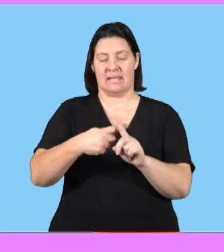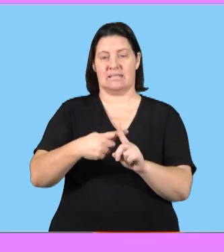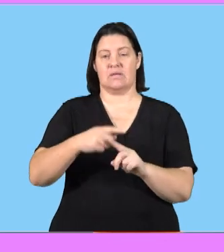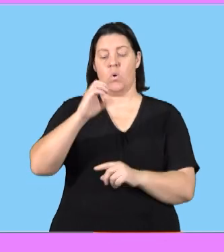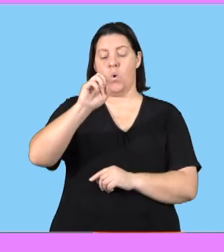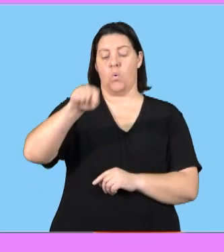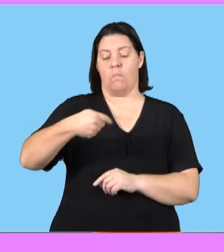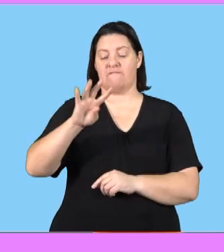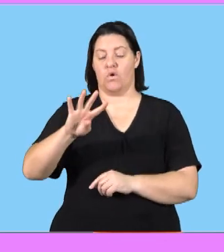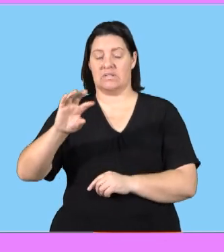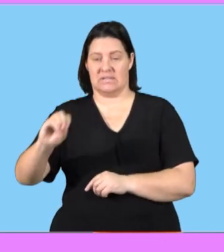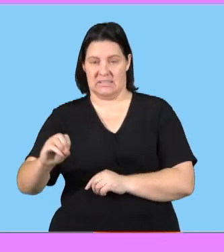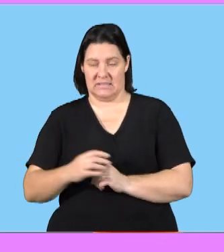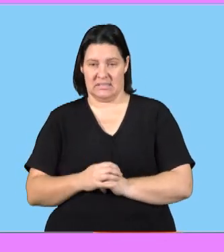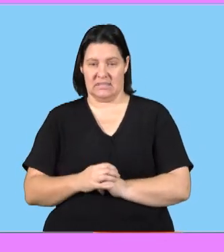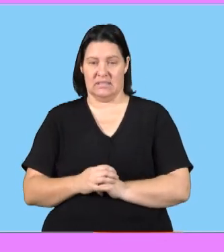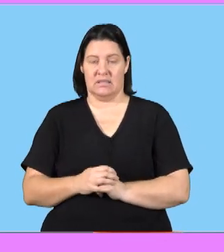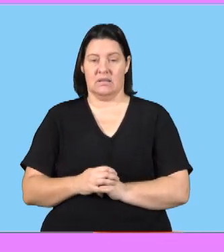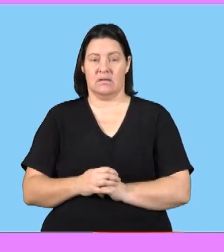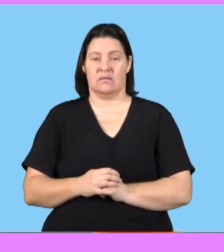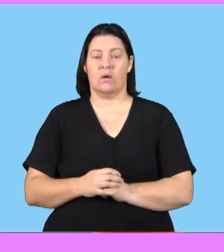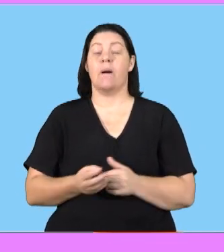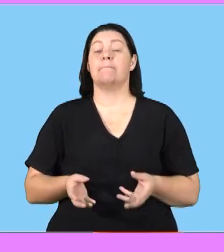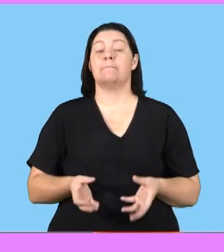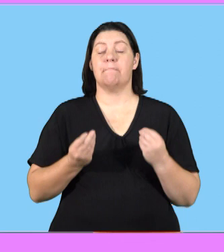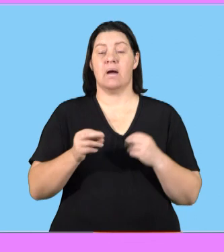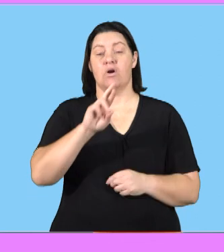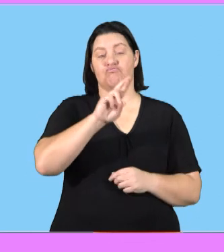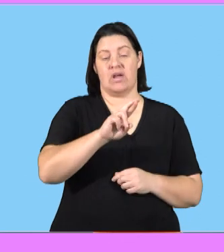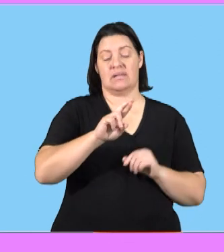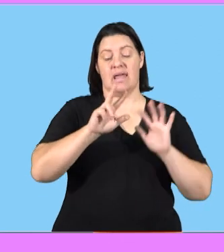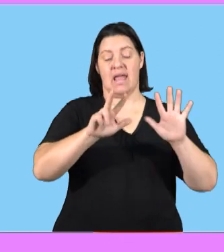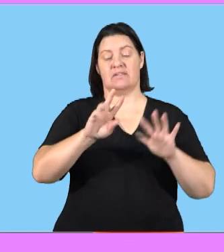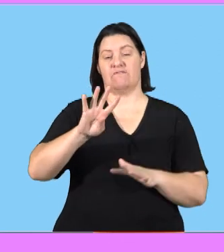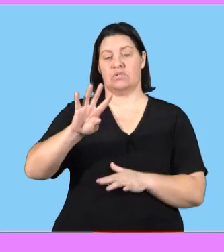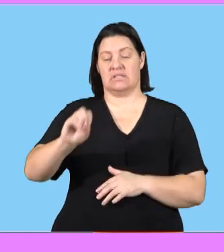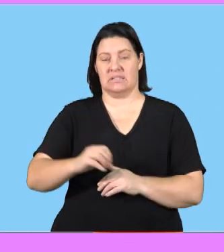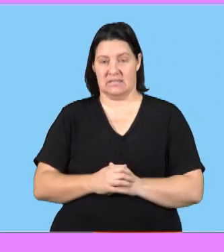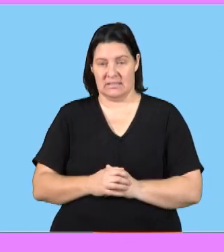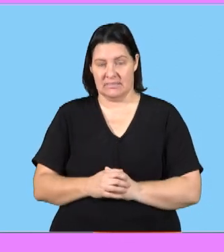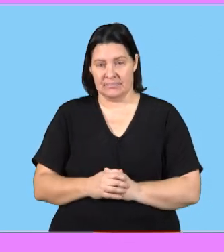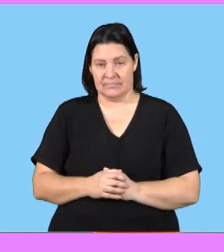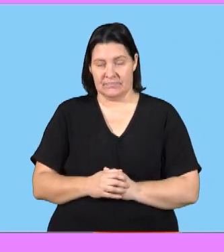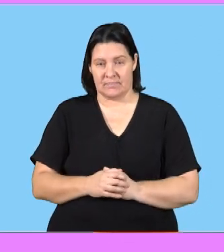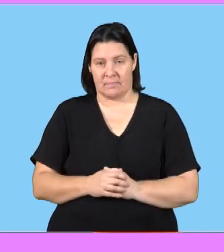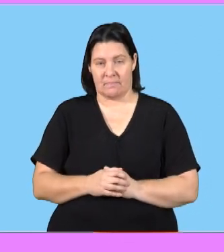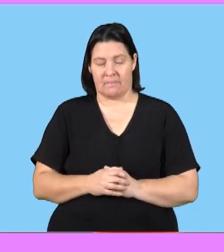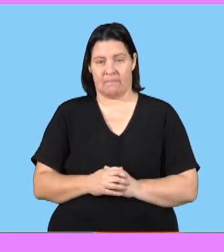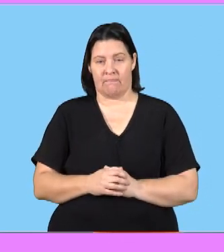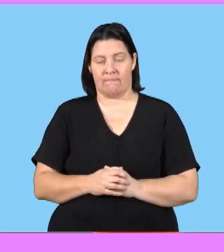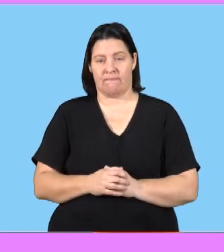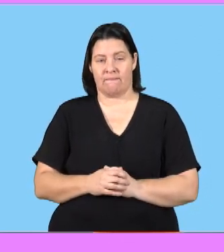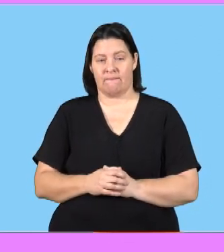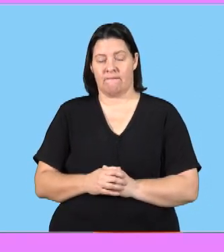40 cents. So if it's 8 Rand plus 40 cents, then our answer will be 8 Rand 40.